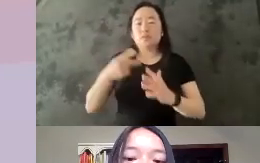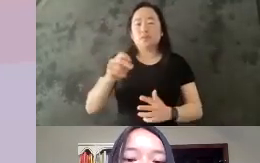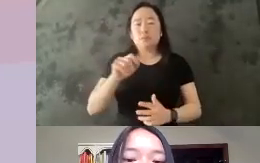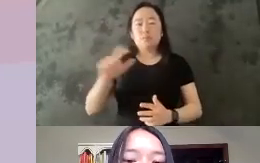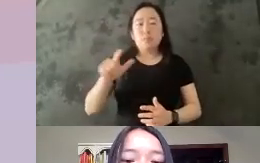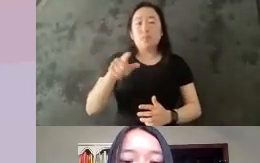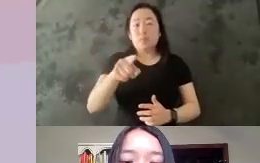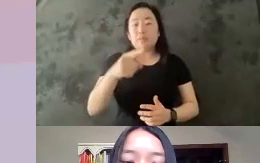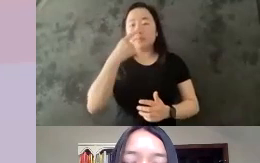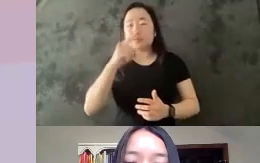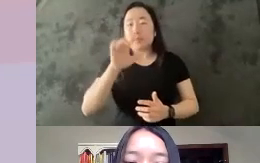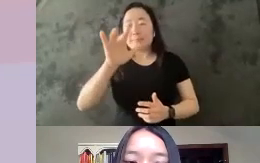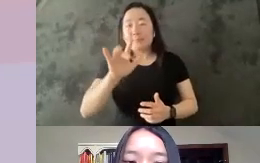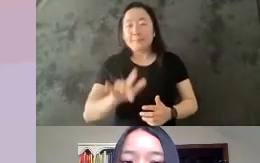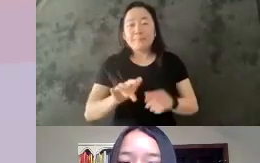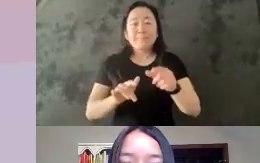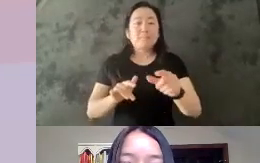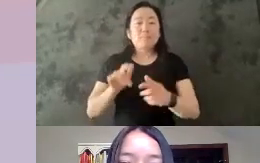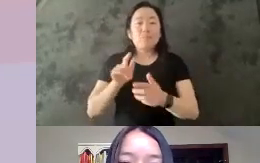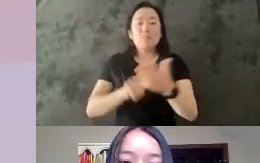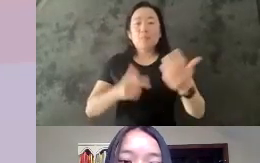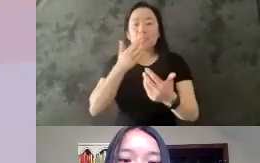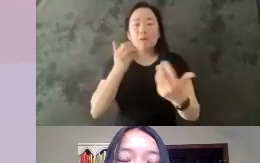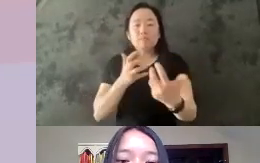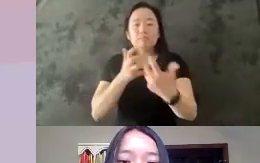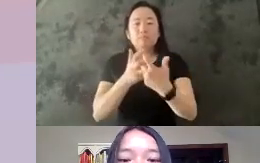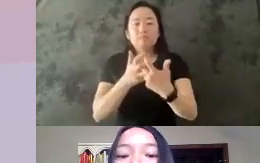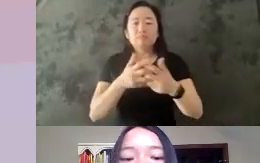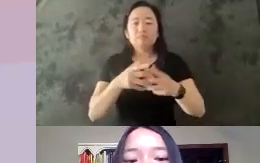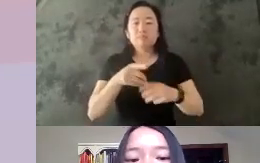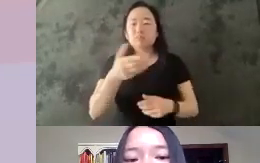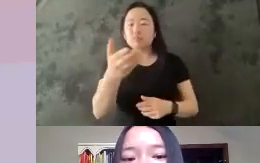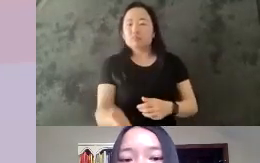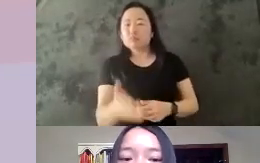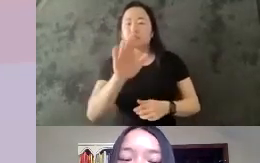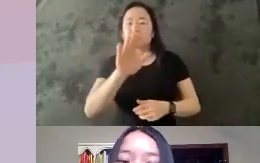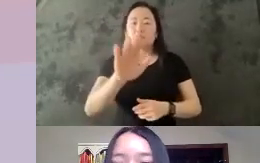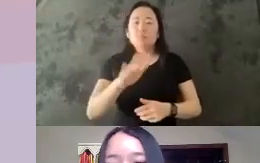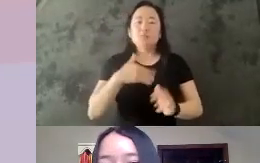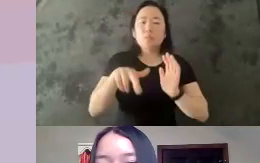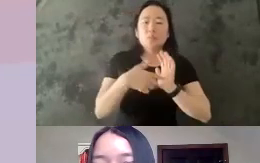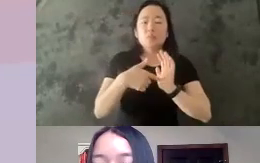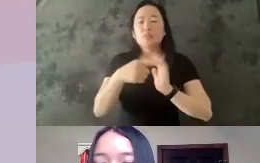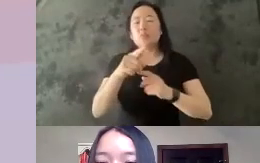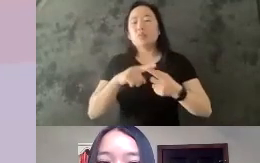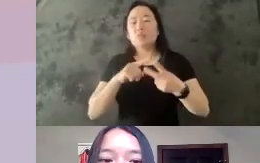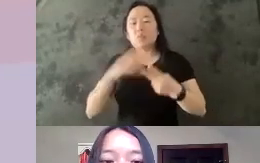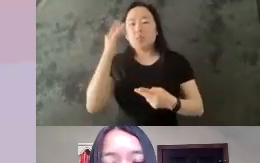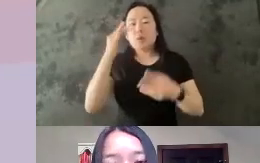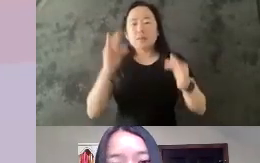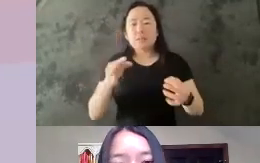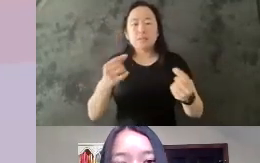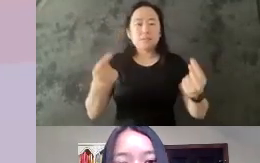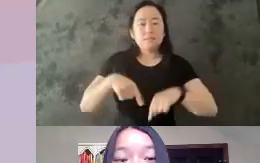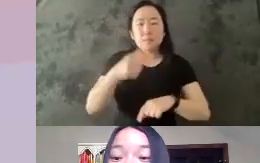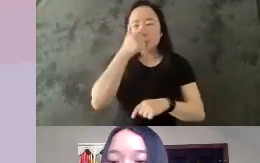to select the category that best identifies your role in the community or why you're attending this webinar. I know a